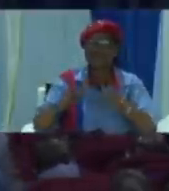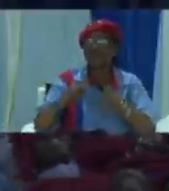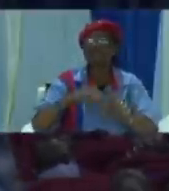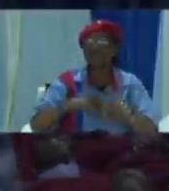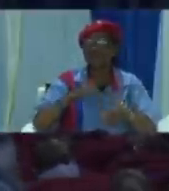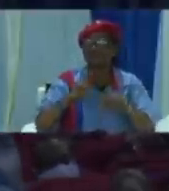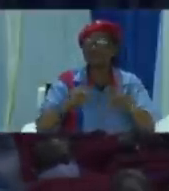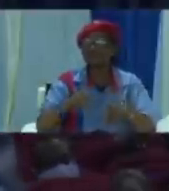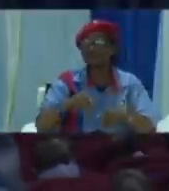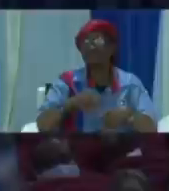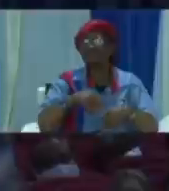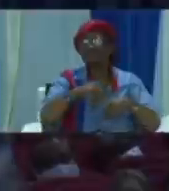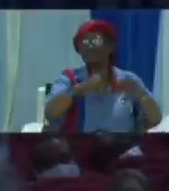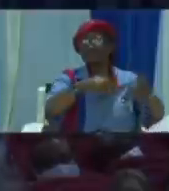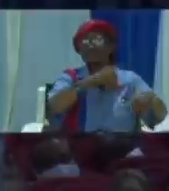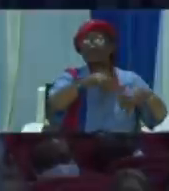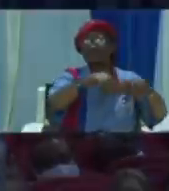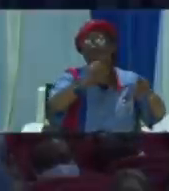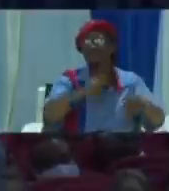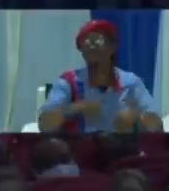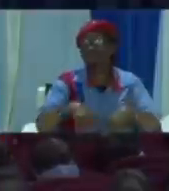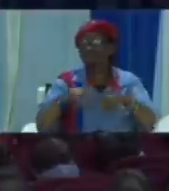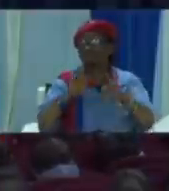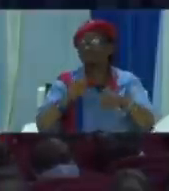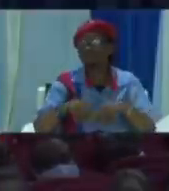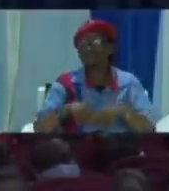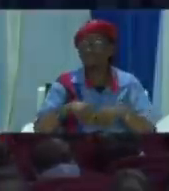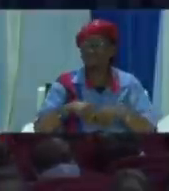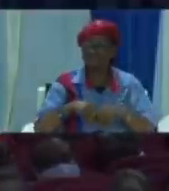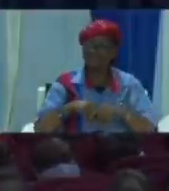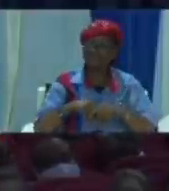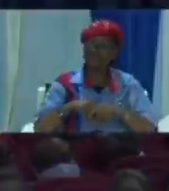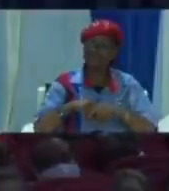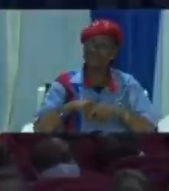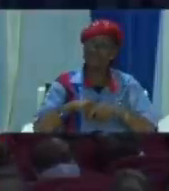Just give me something, let me go. So